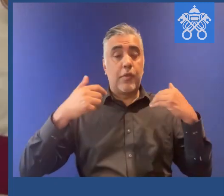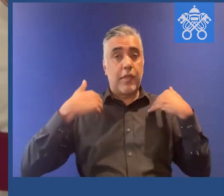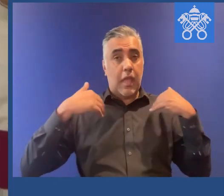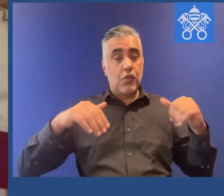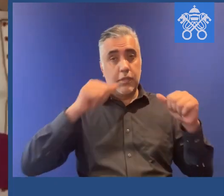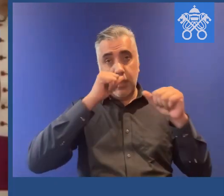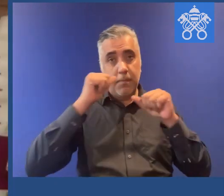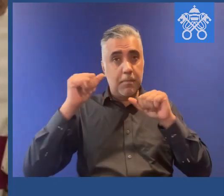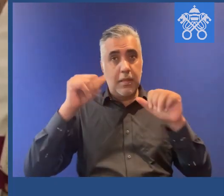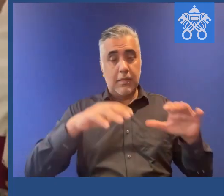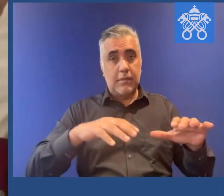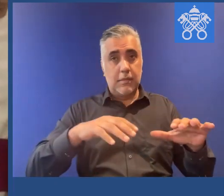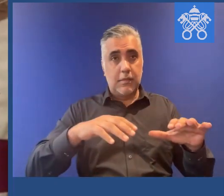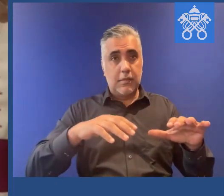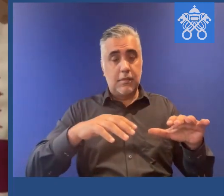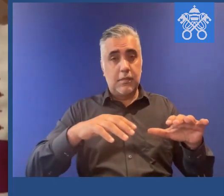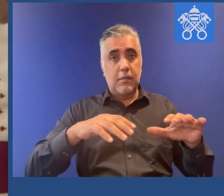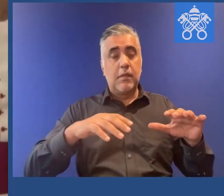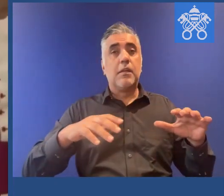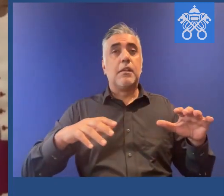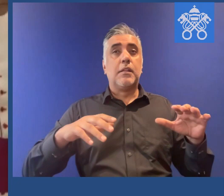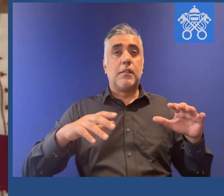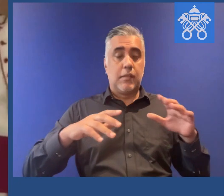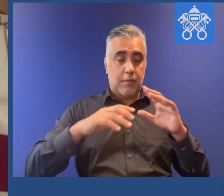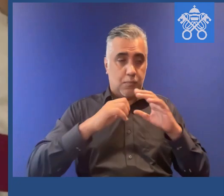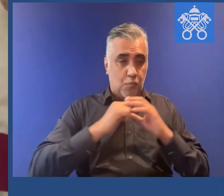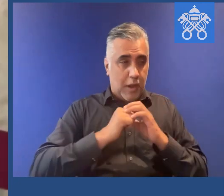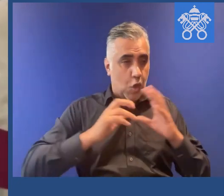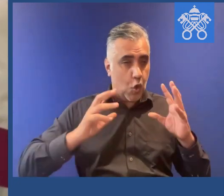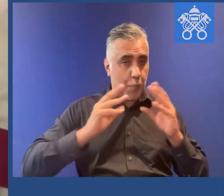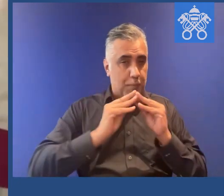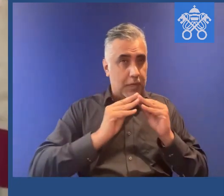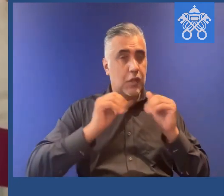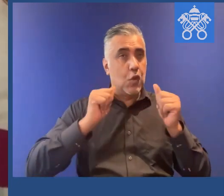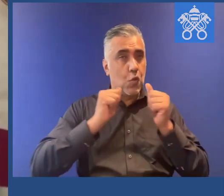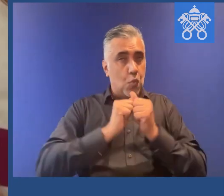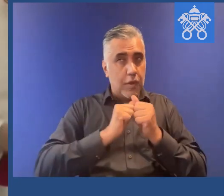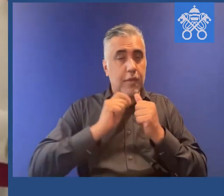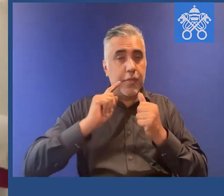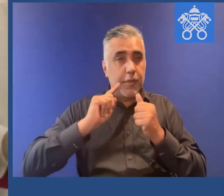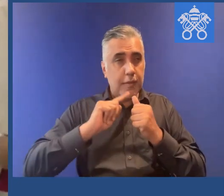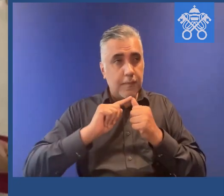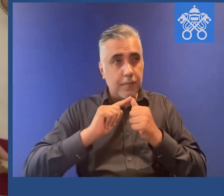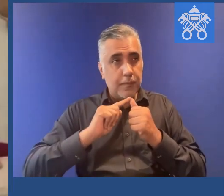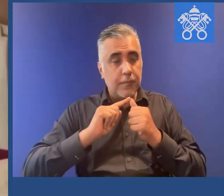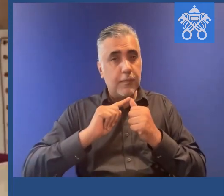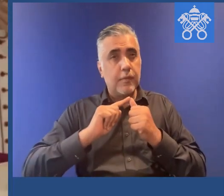and blessing, the meeting, the prayer meeting with